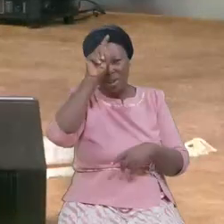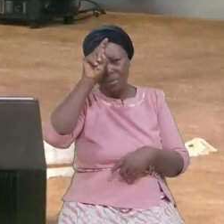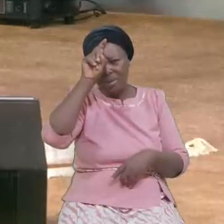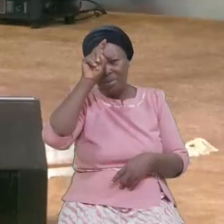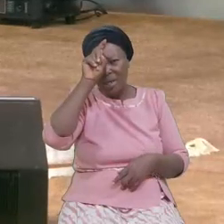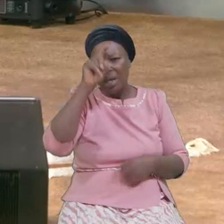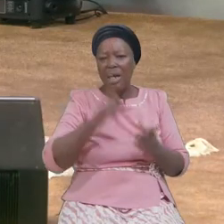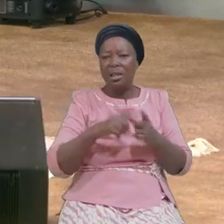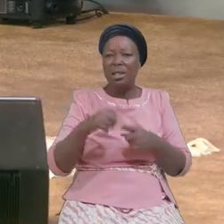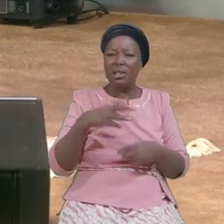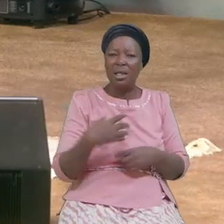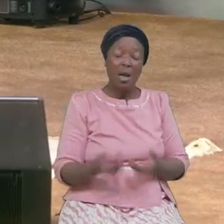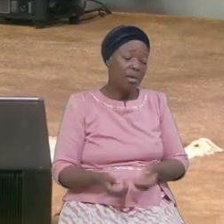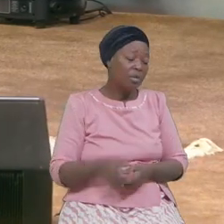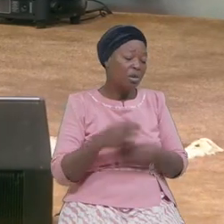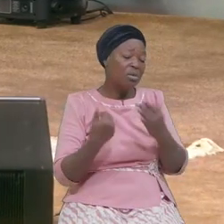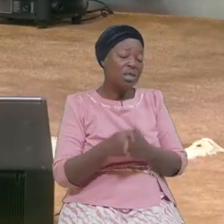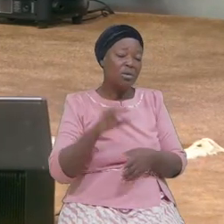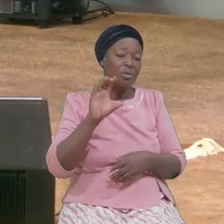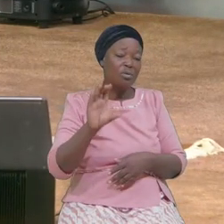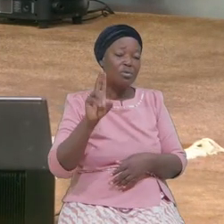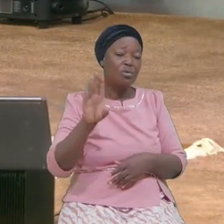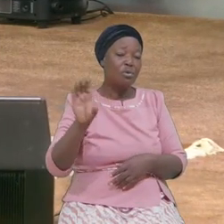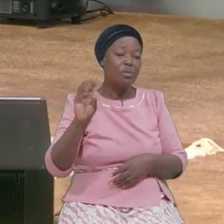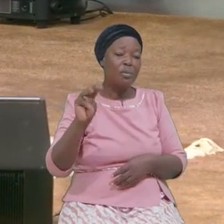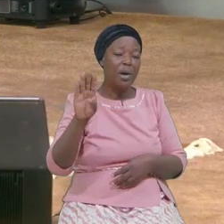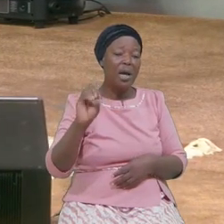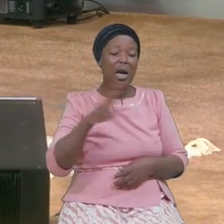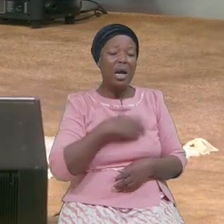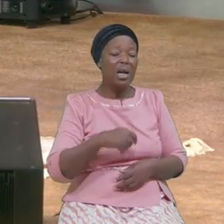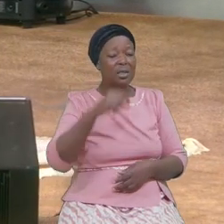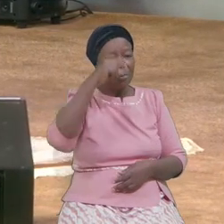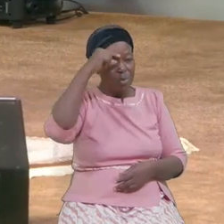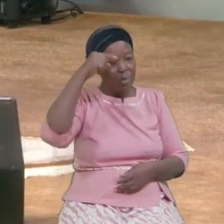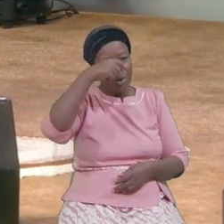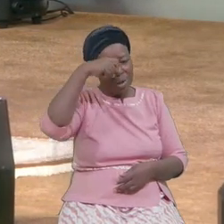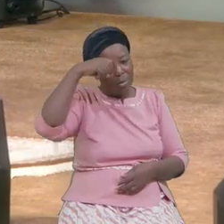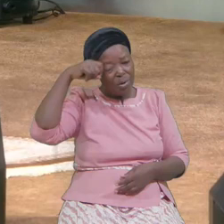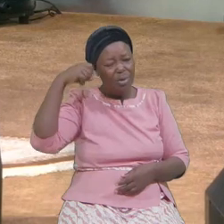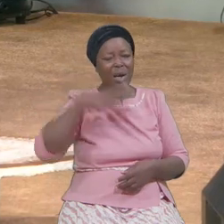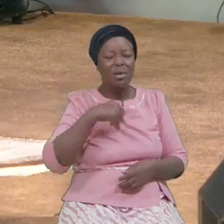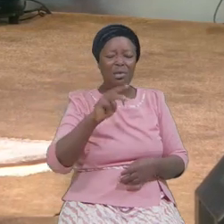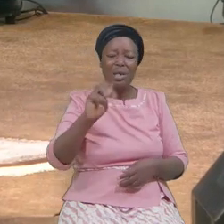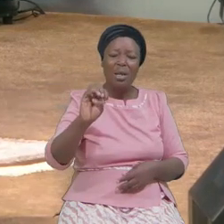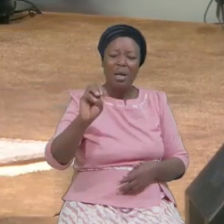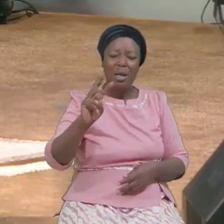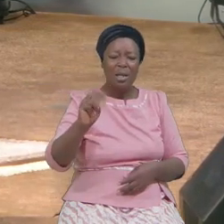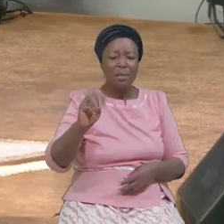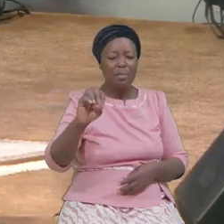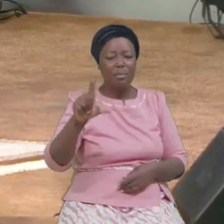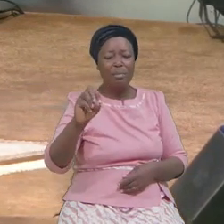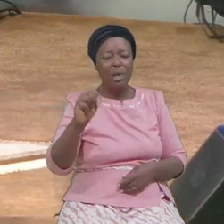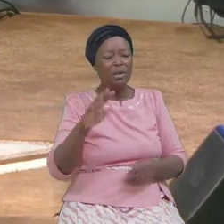Oh, the cucumbers we ate in Egypt, and the pomegranate and the melon and everything we ate in Egypt.